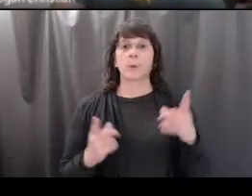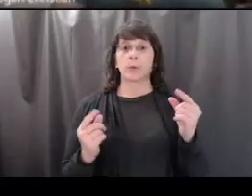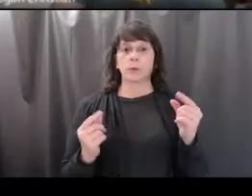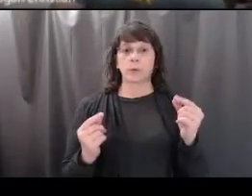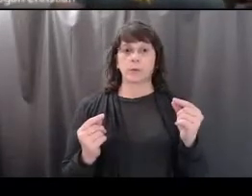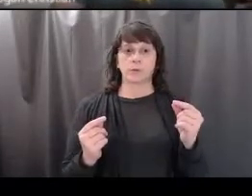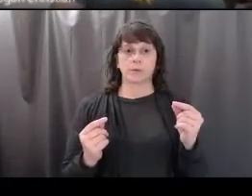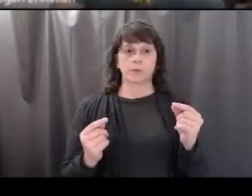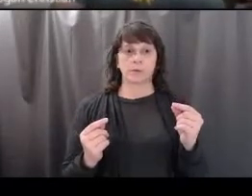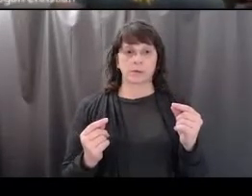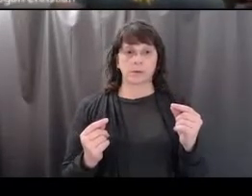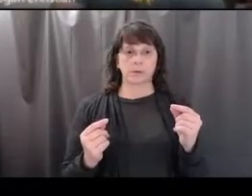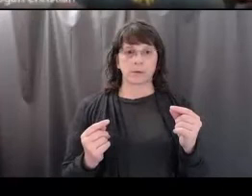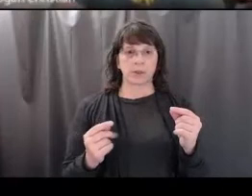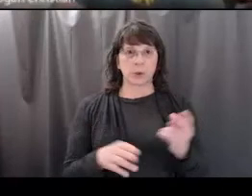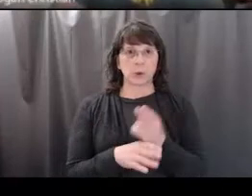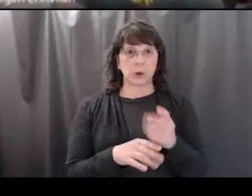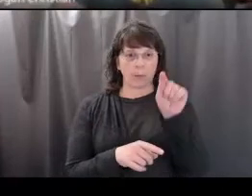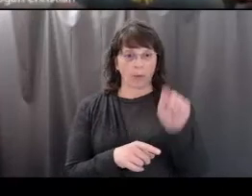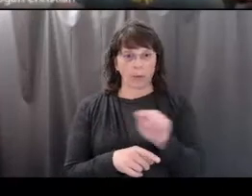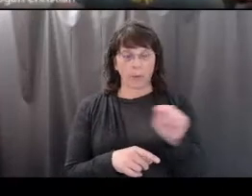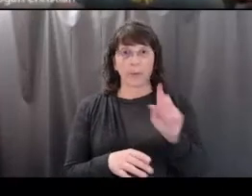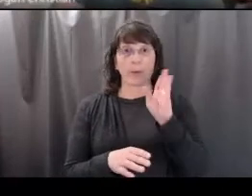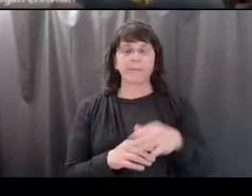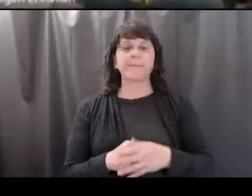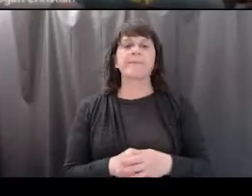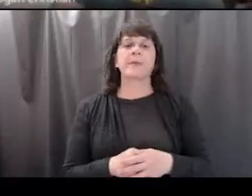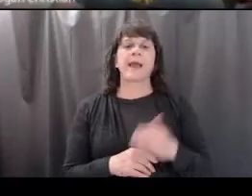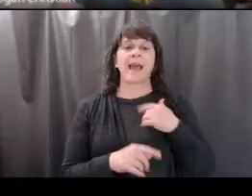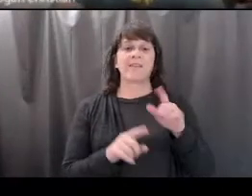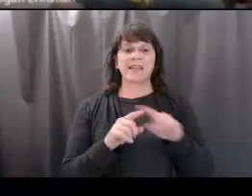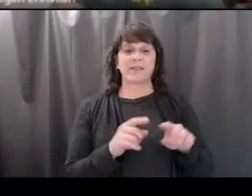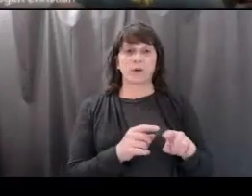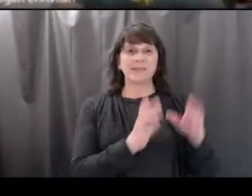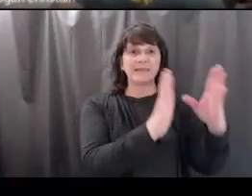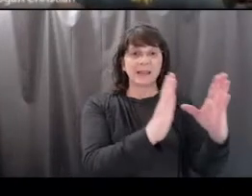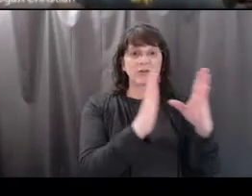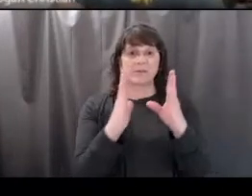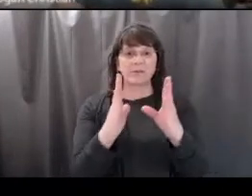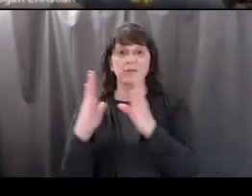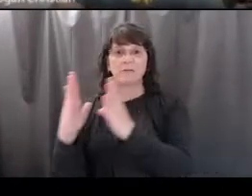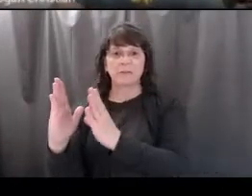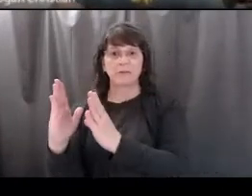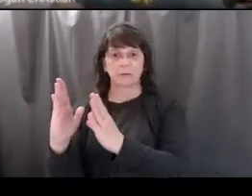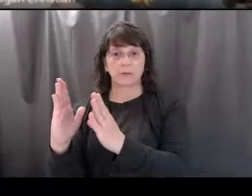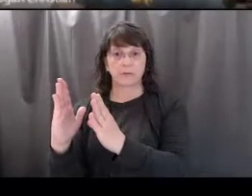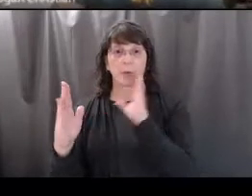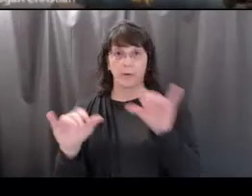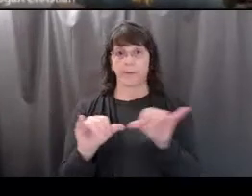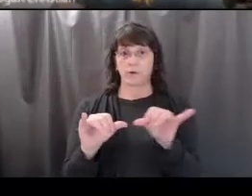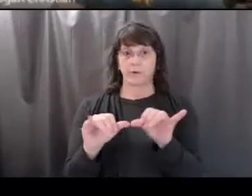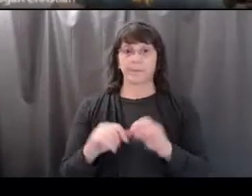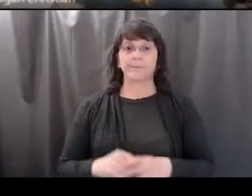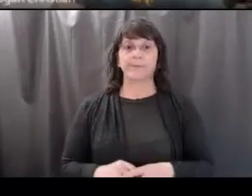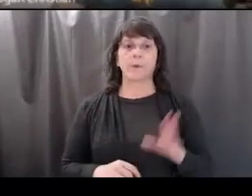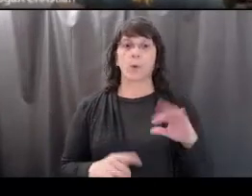now I'll get the pointer out here. So you have different subsections of the river that are measured.